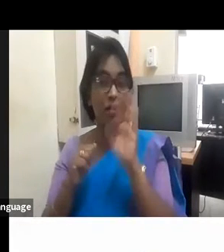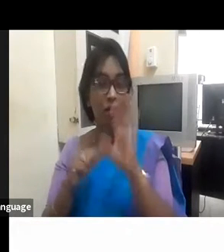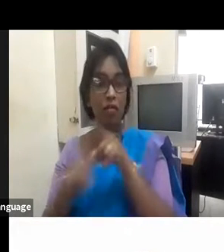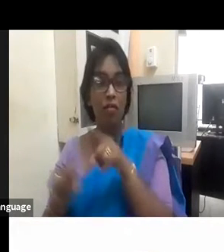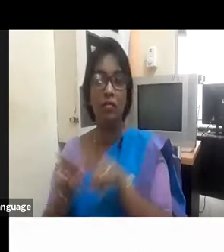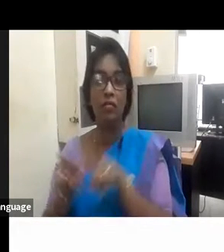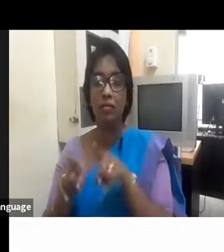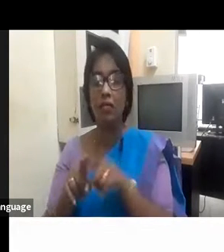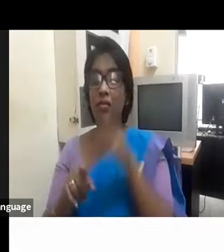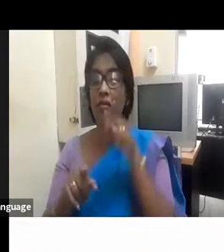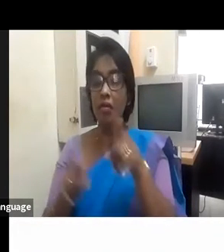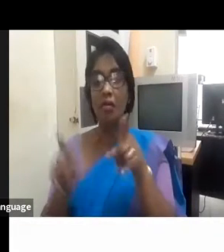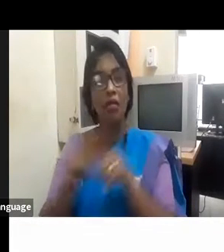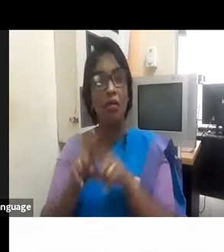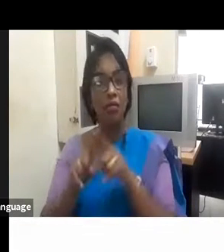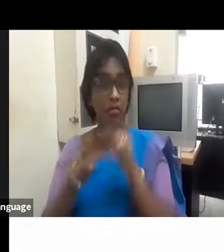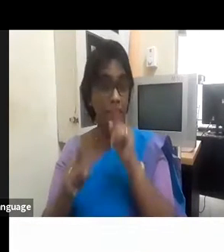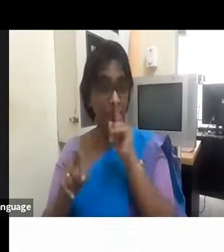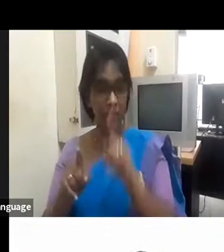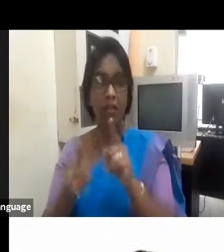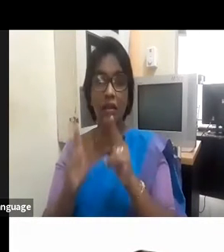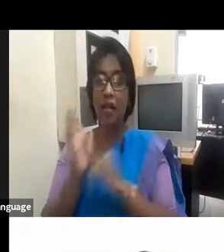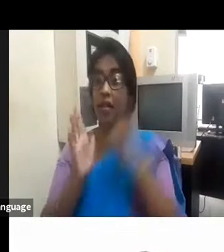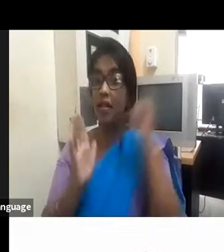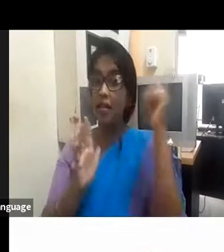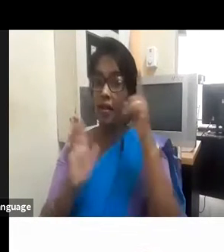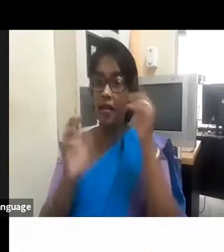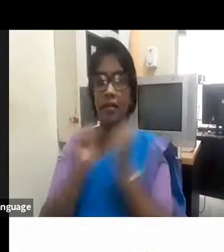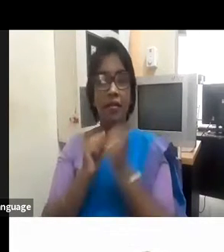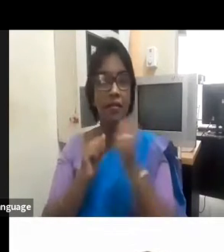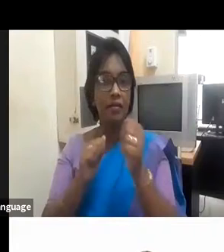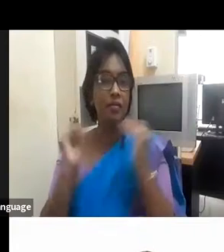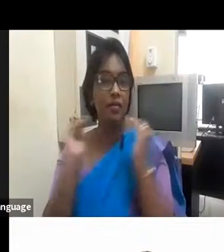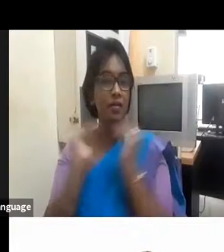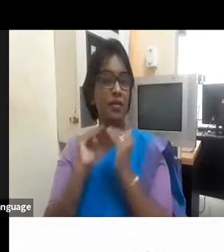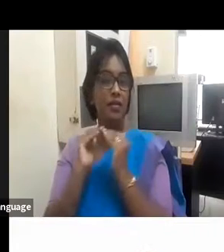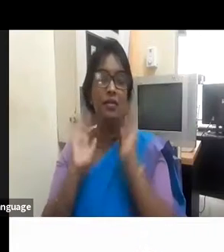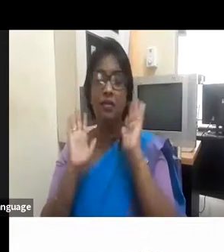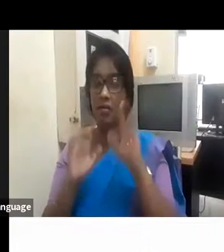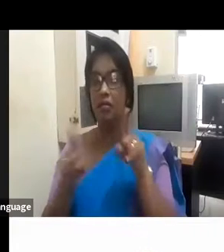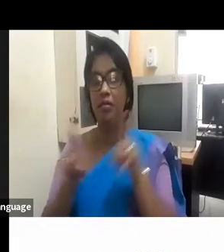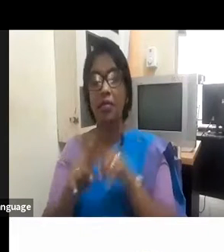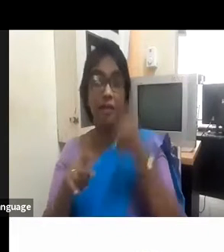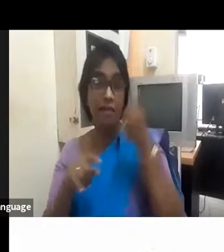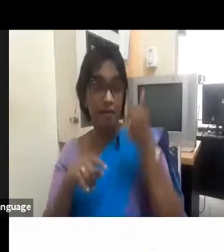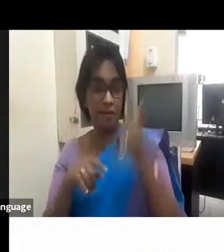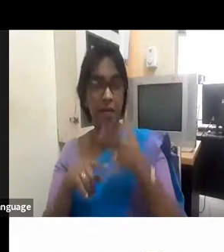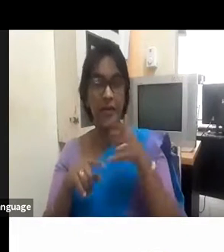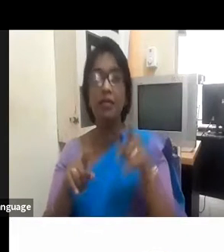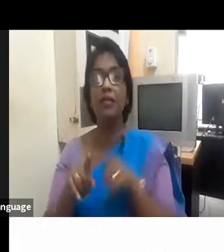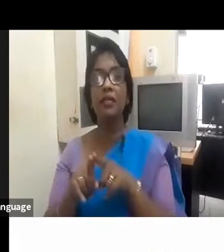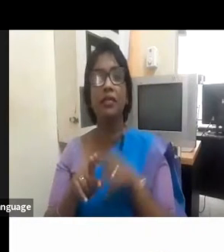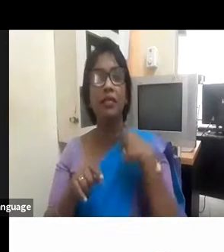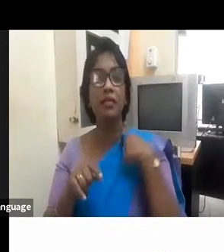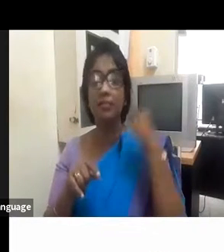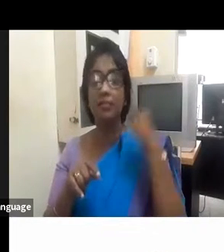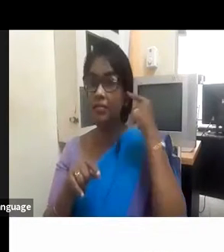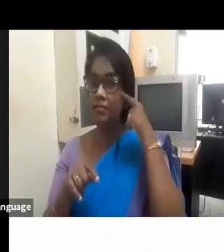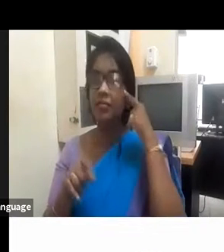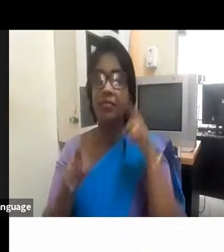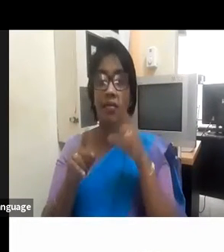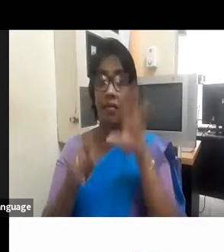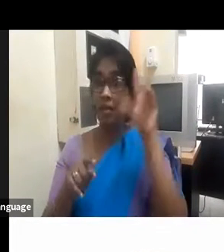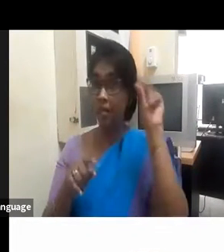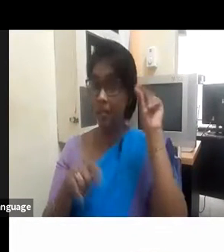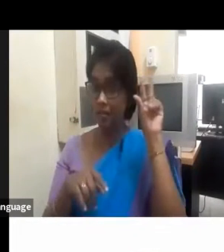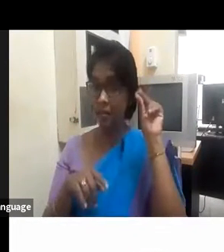create possibilities at national level. And I think everything we're speaking about here on this panel, I've listened very